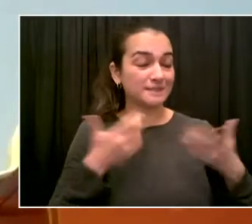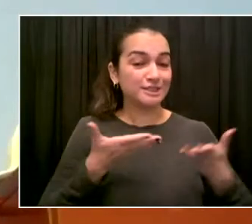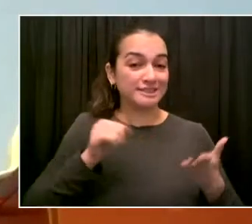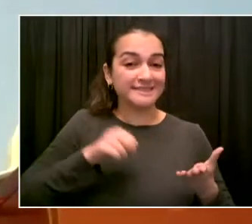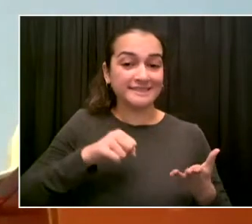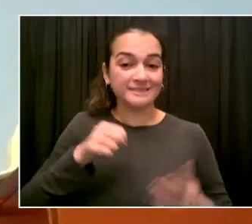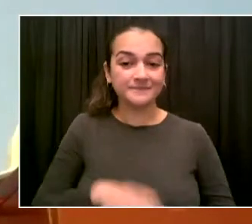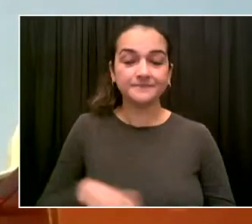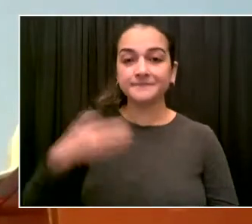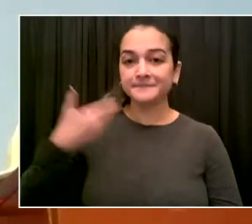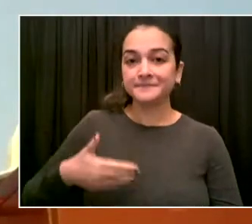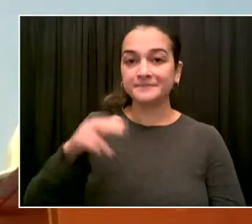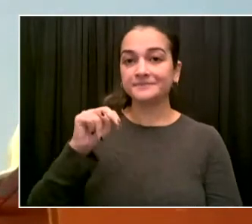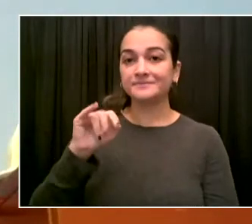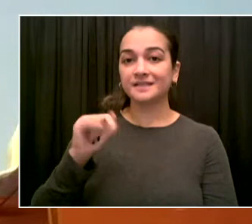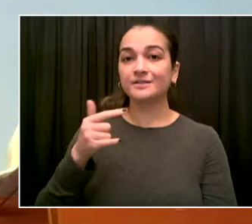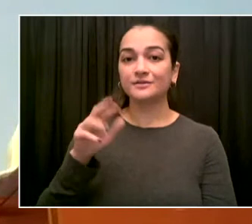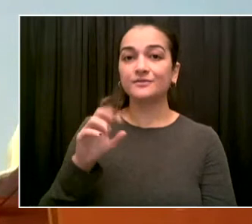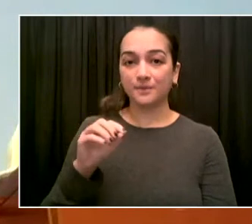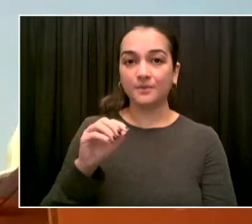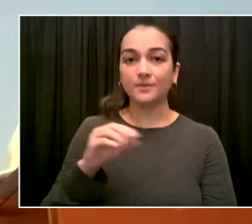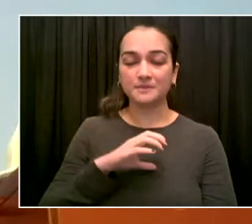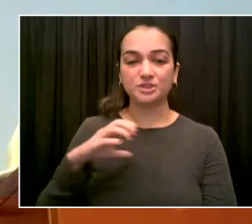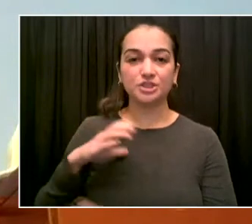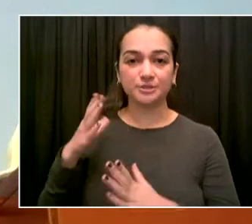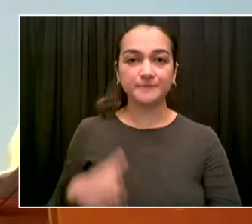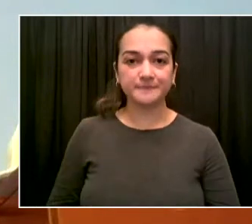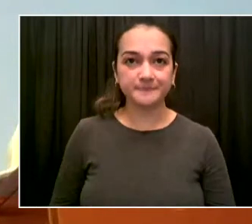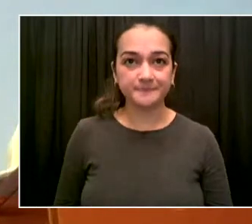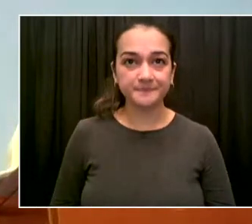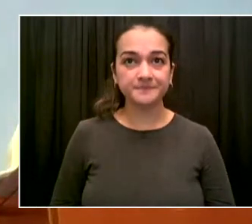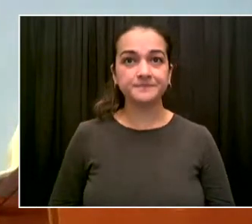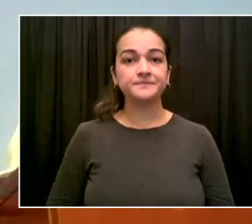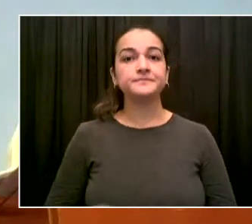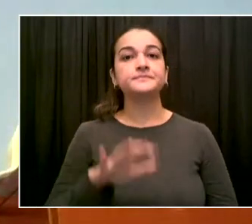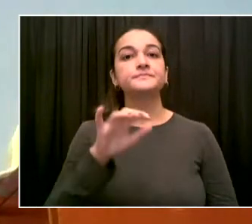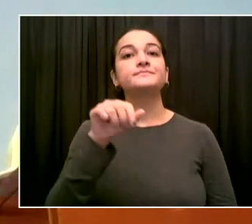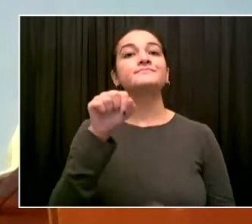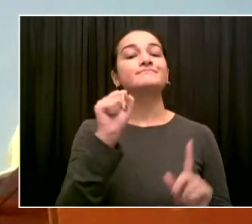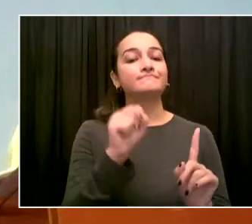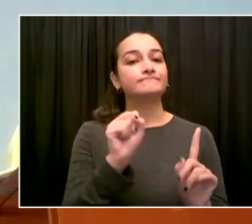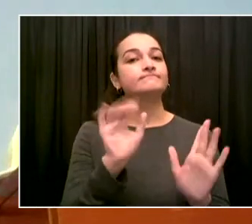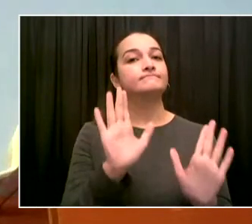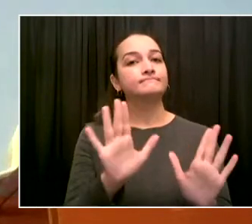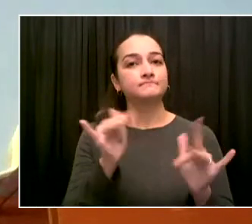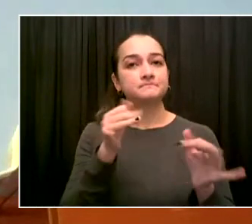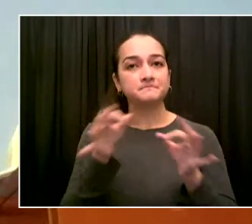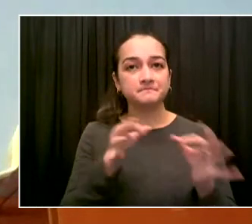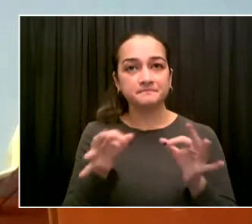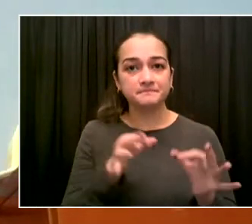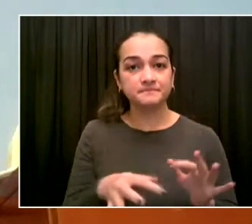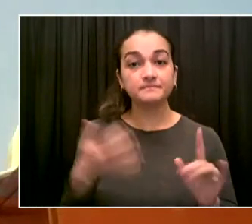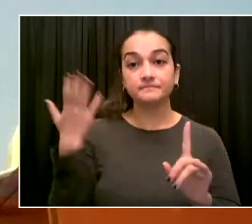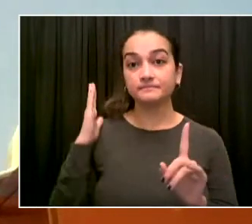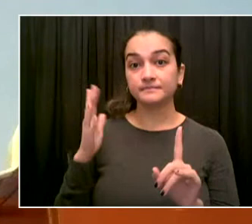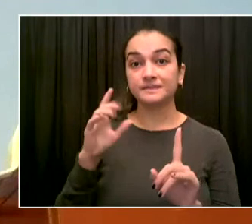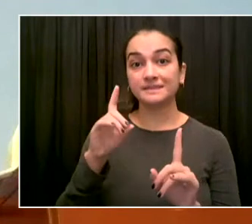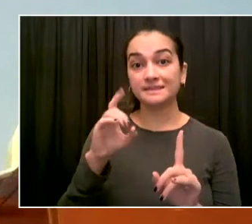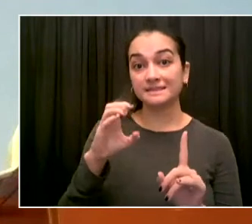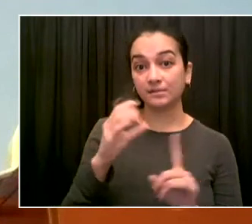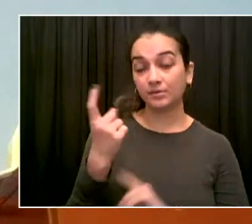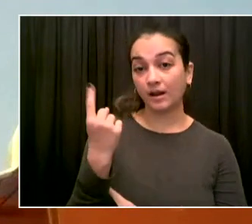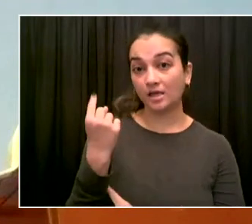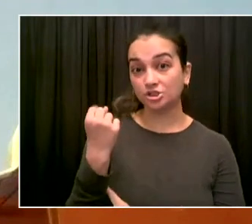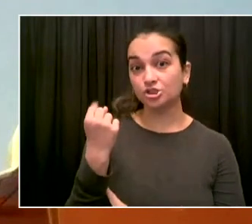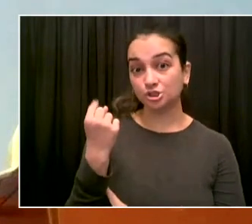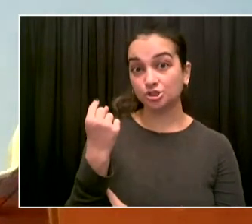time goes, back in December of last year, we fought very hard to get to the front of the line, as we should be, and offer the vaccine. We